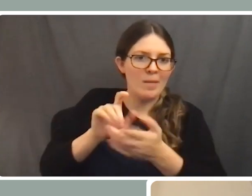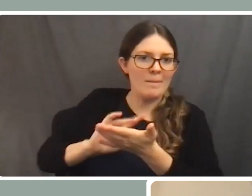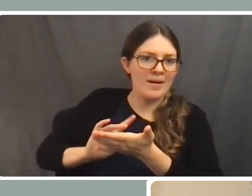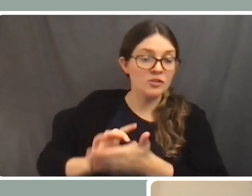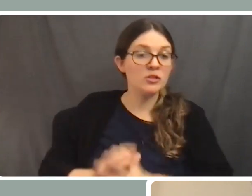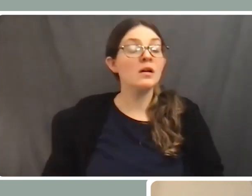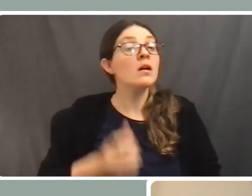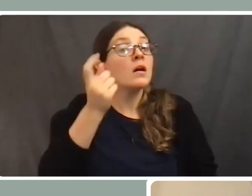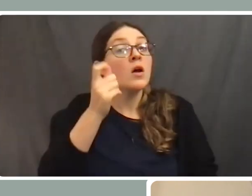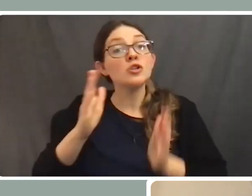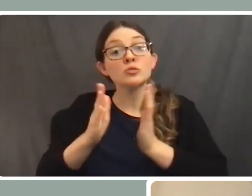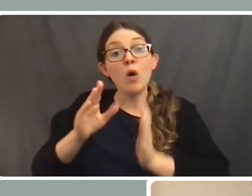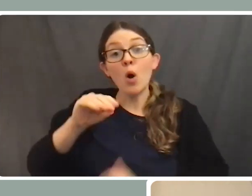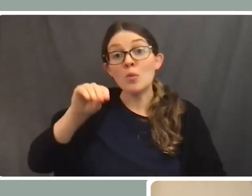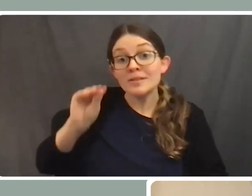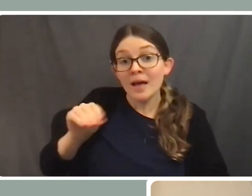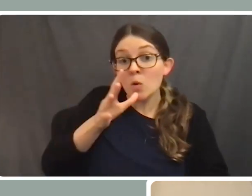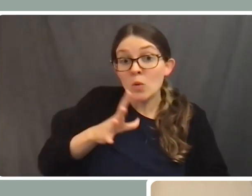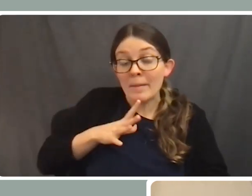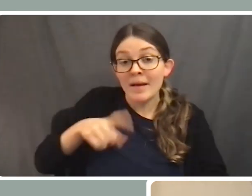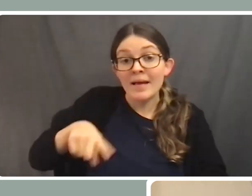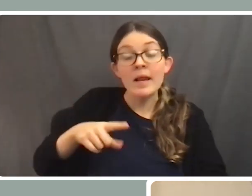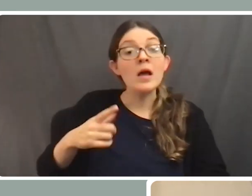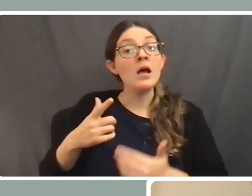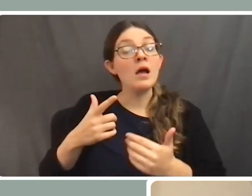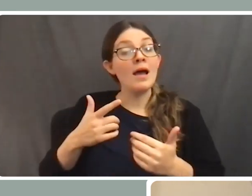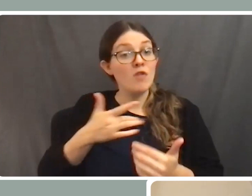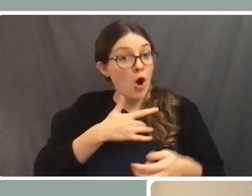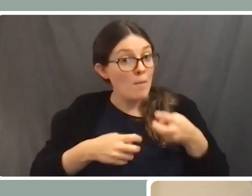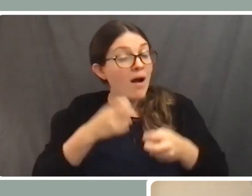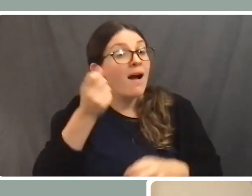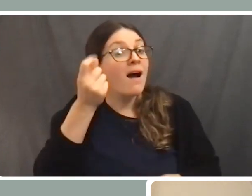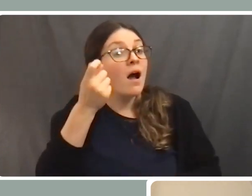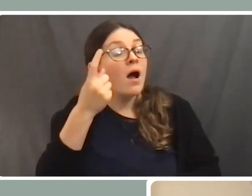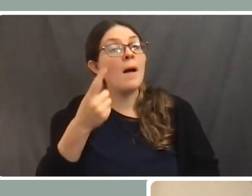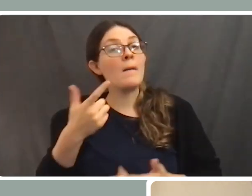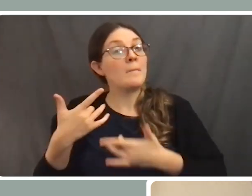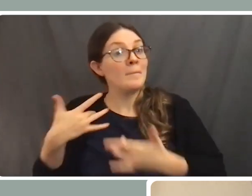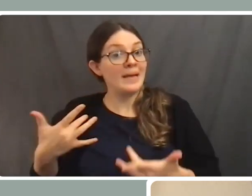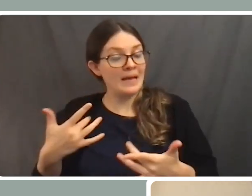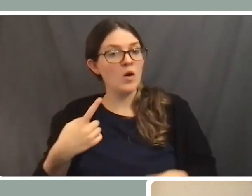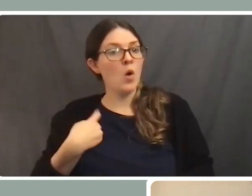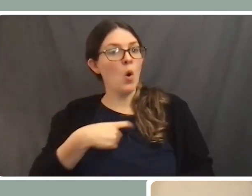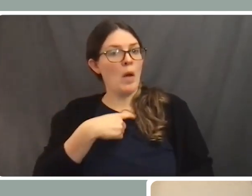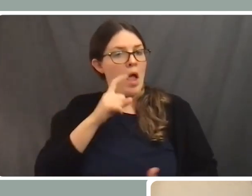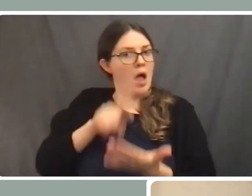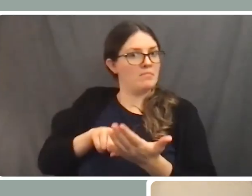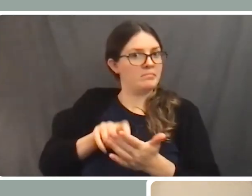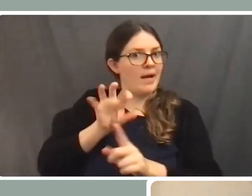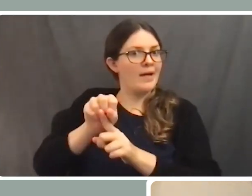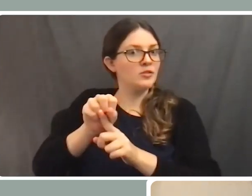women who experience this, it's actually usually asymptomatic. It's usually something that we pick up because, as you probably know, we're